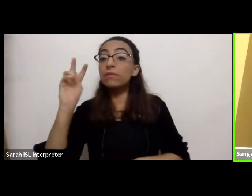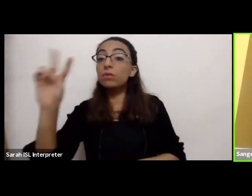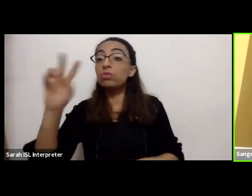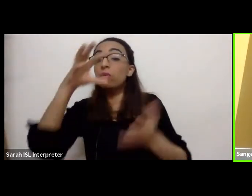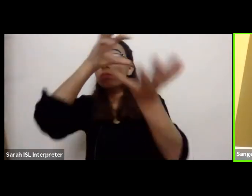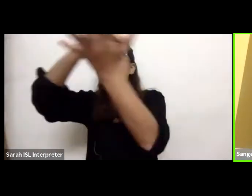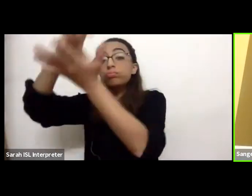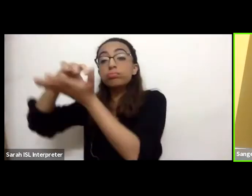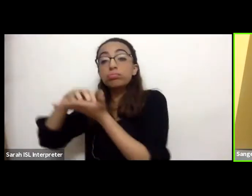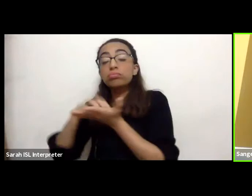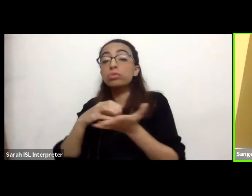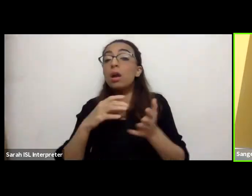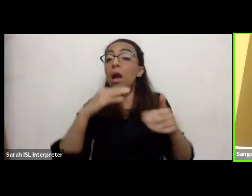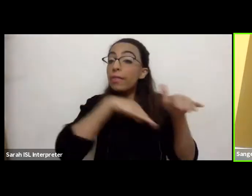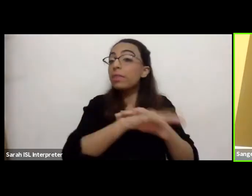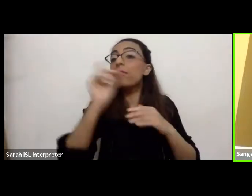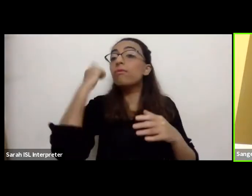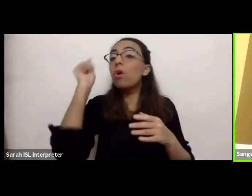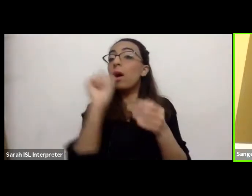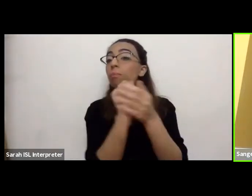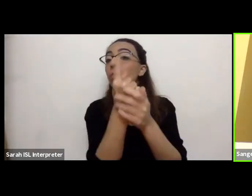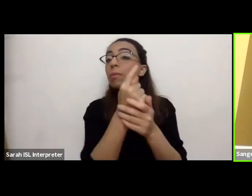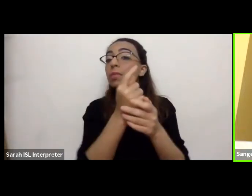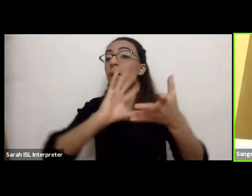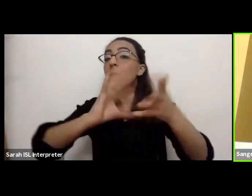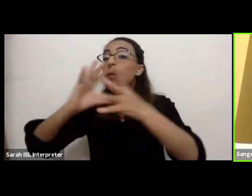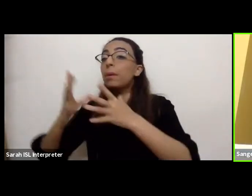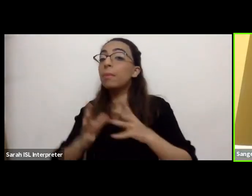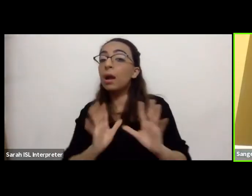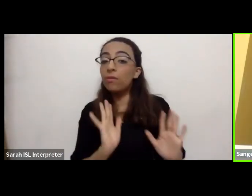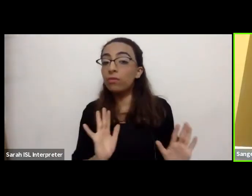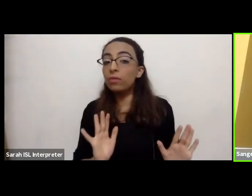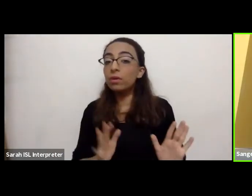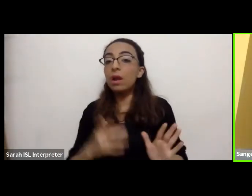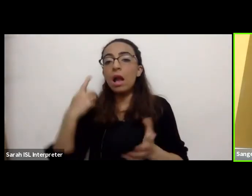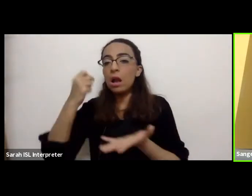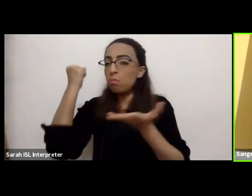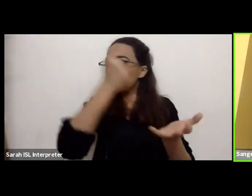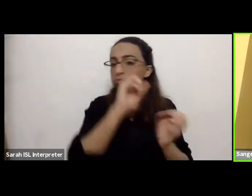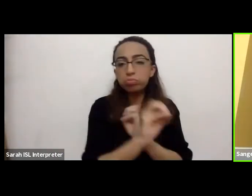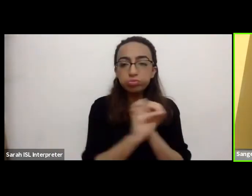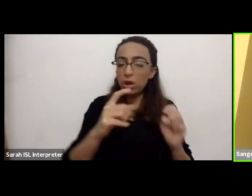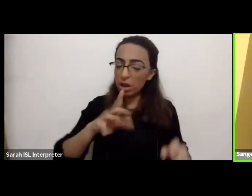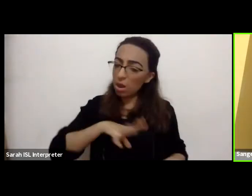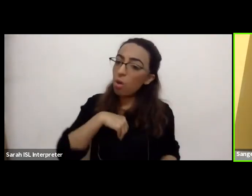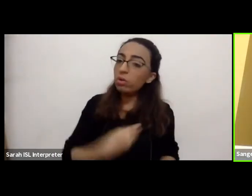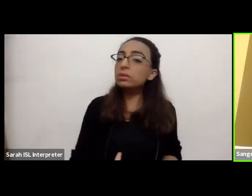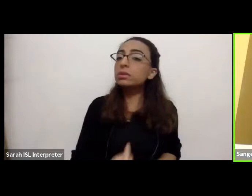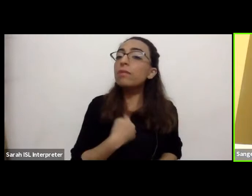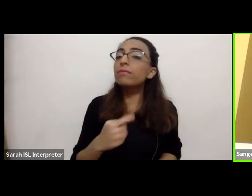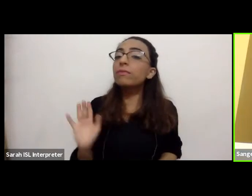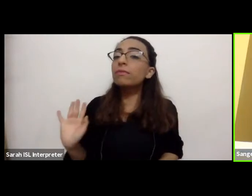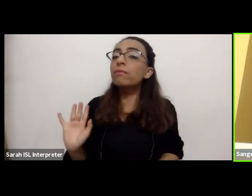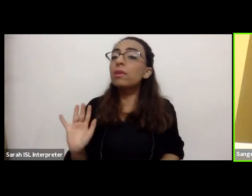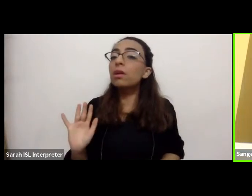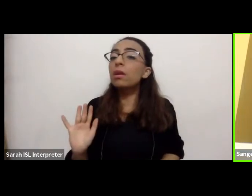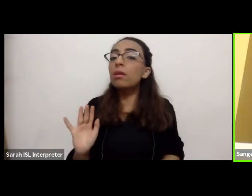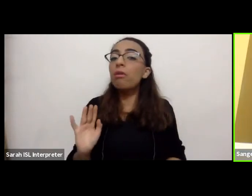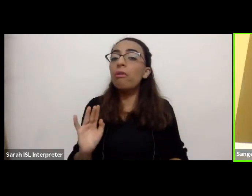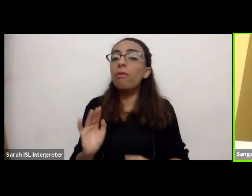units across India without any kind of grant or donation from the government or